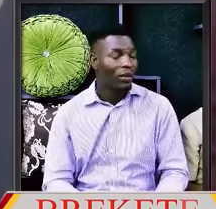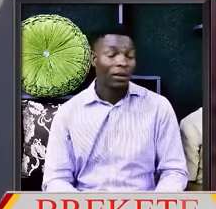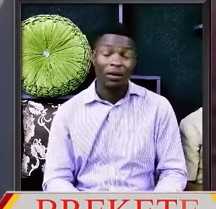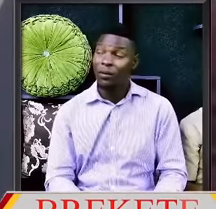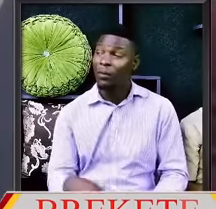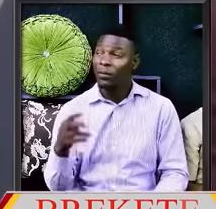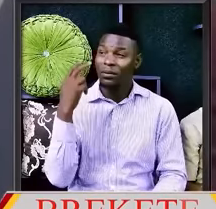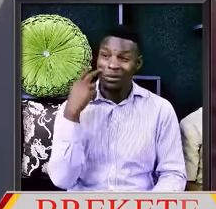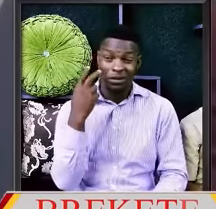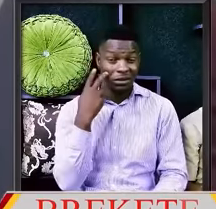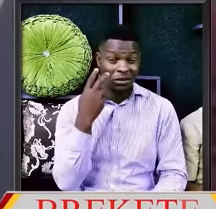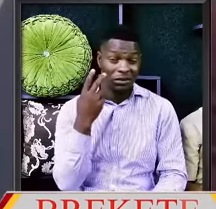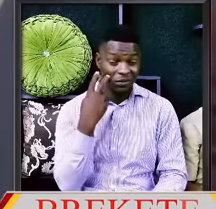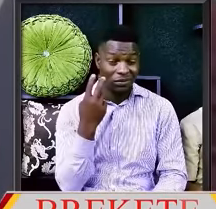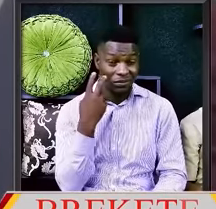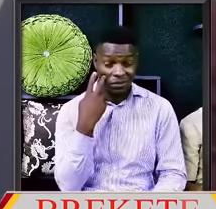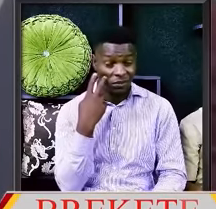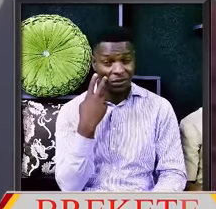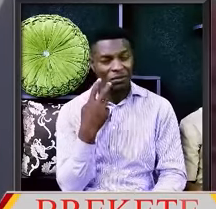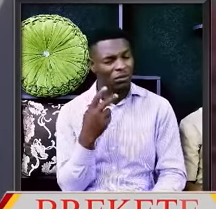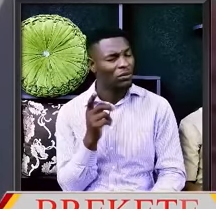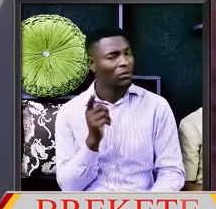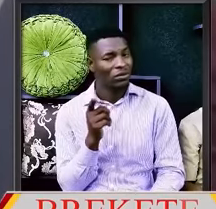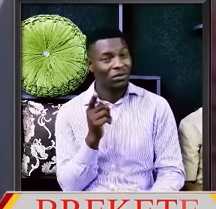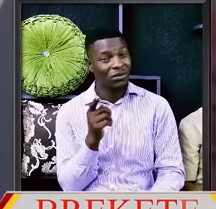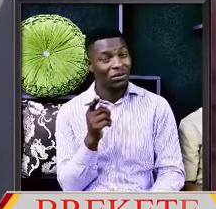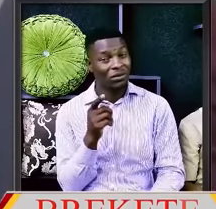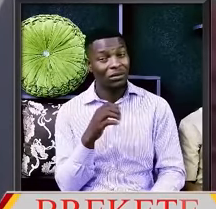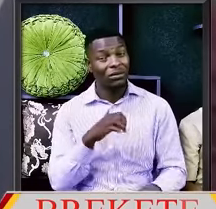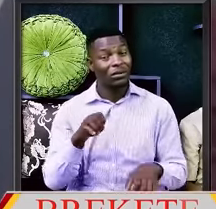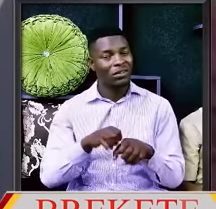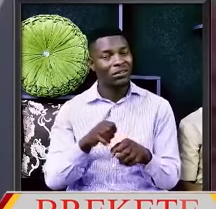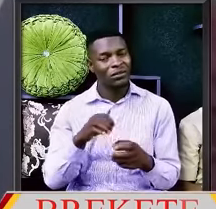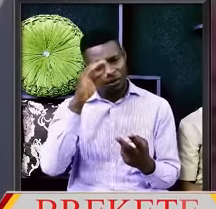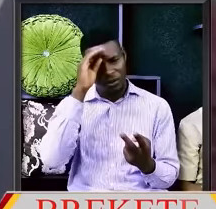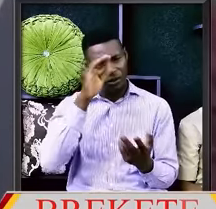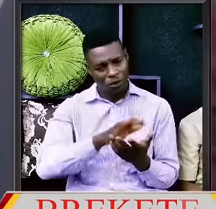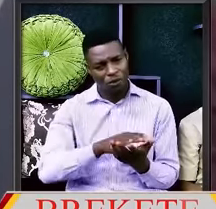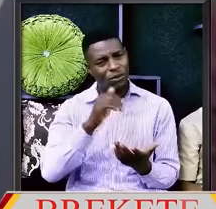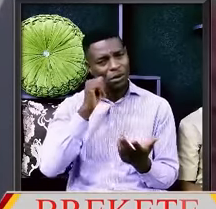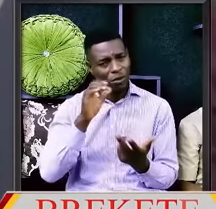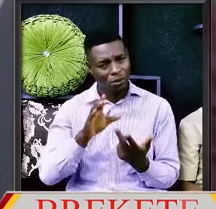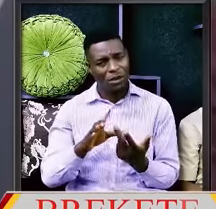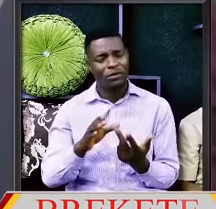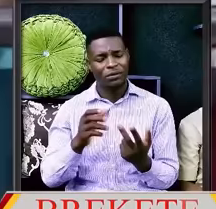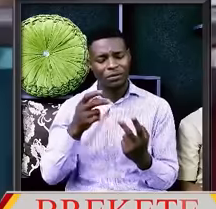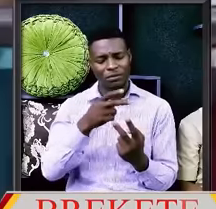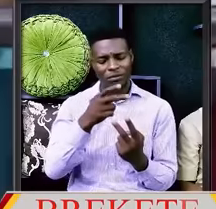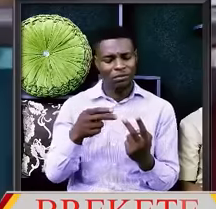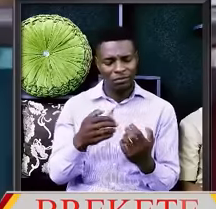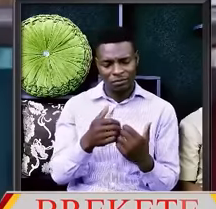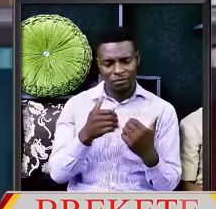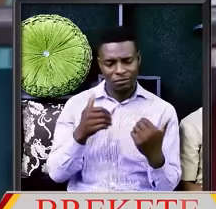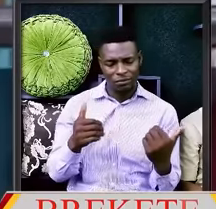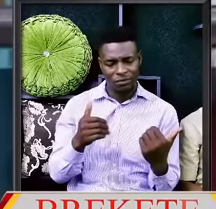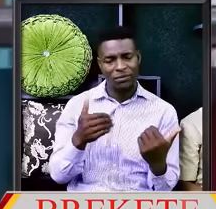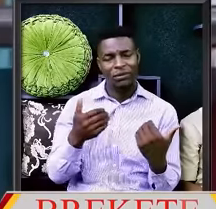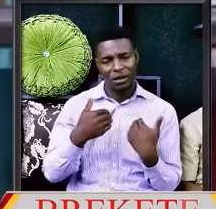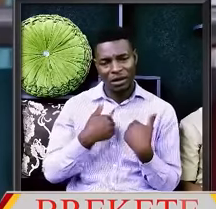See, you see, even when husband and wife don't separate and they get